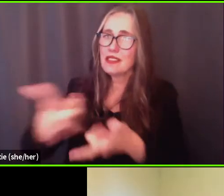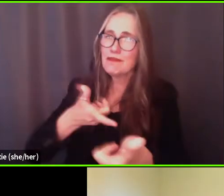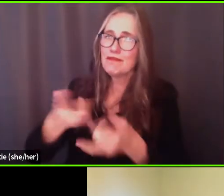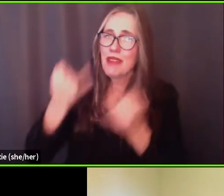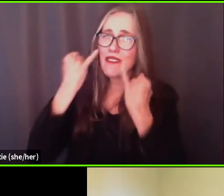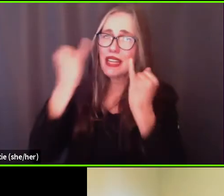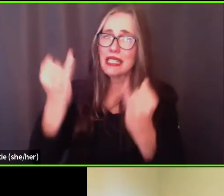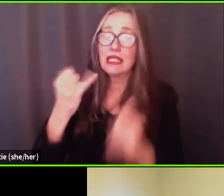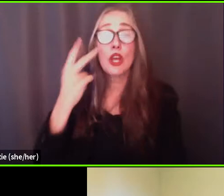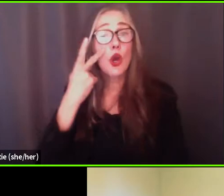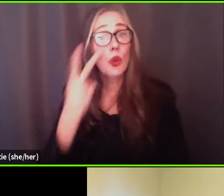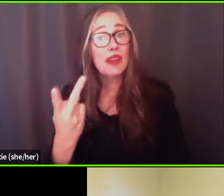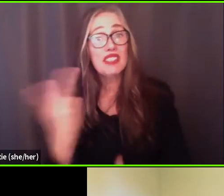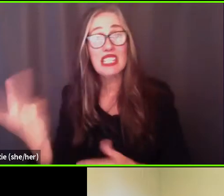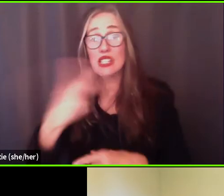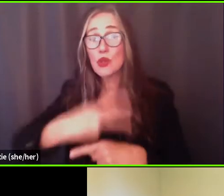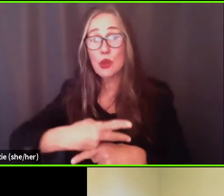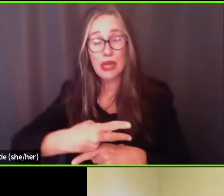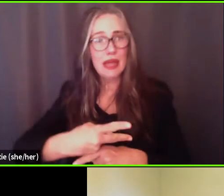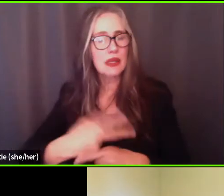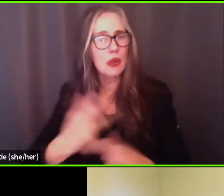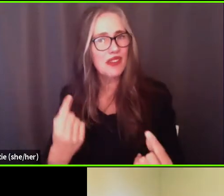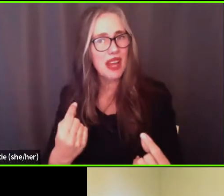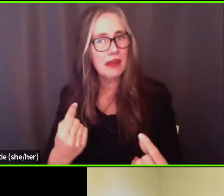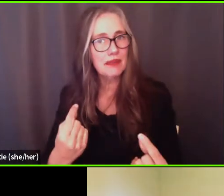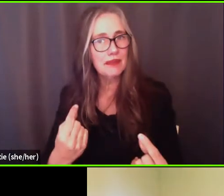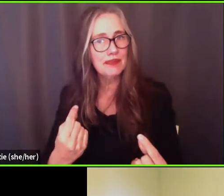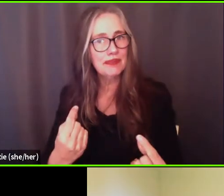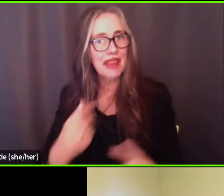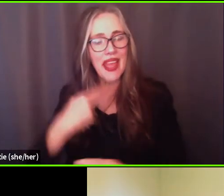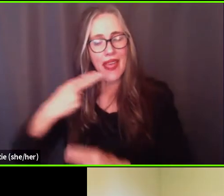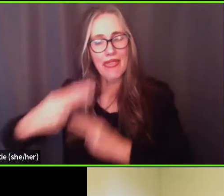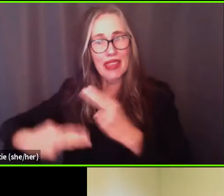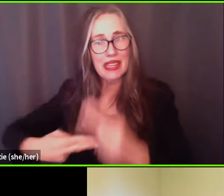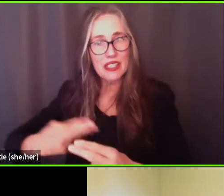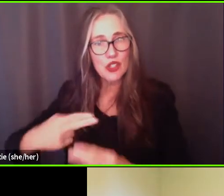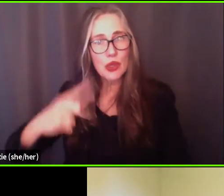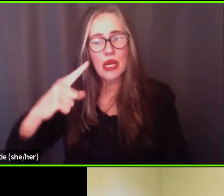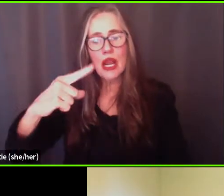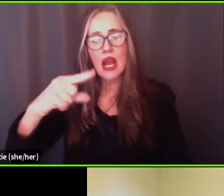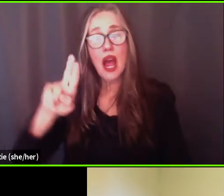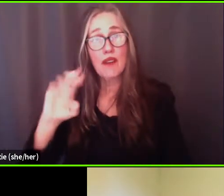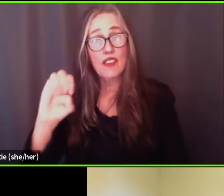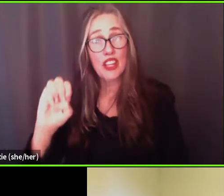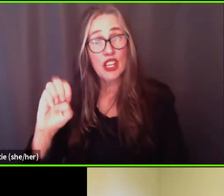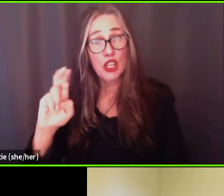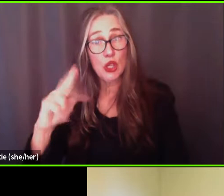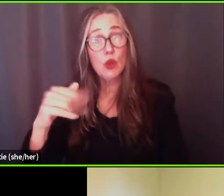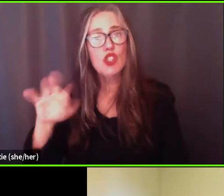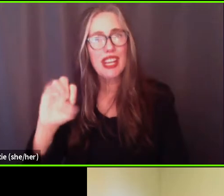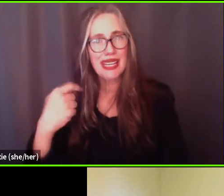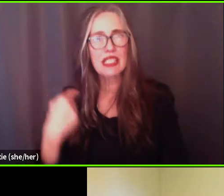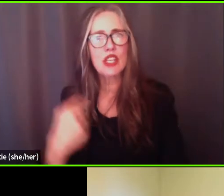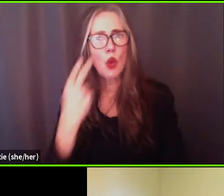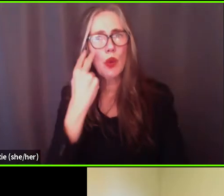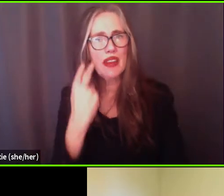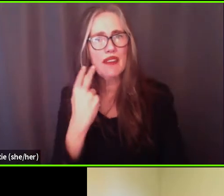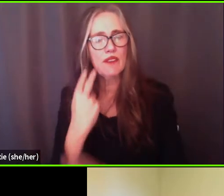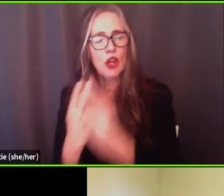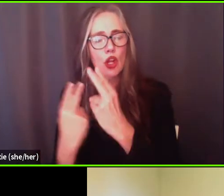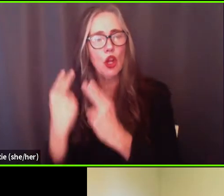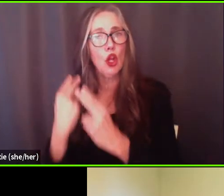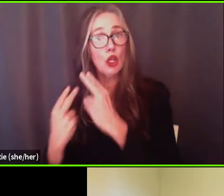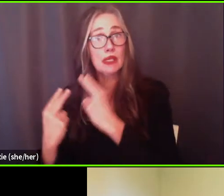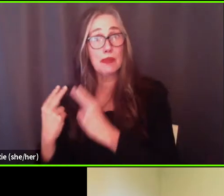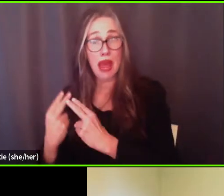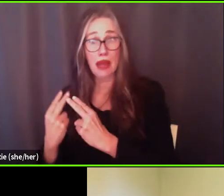past two days looking back on the history of eugenics and for very good reasons right um from your perspective why is it important